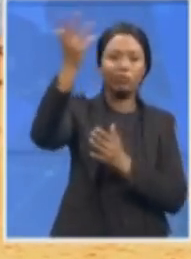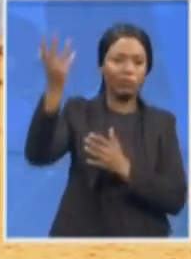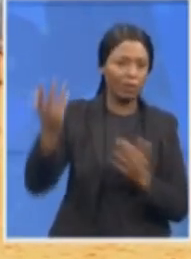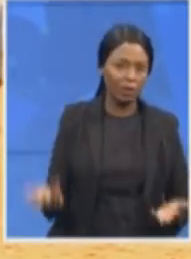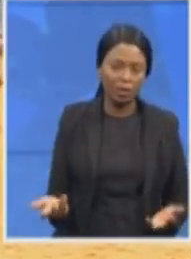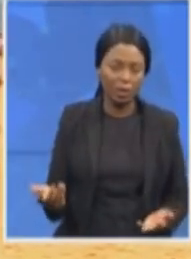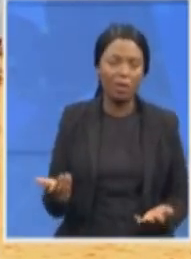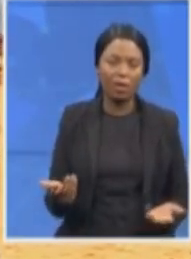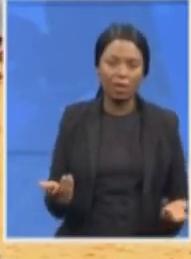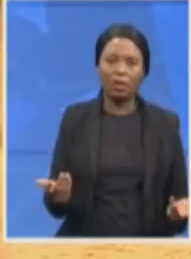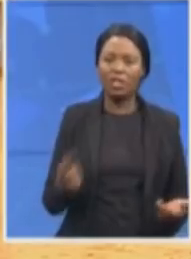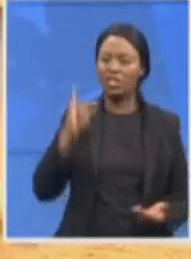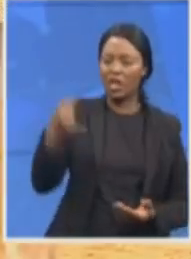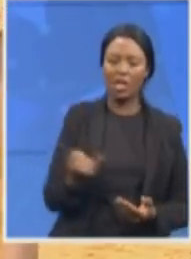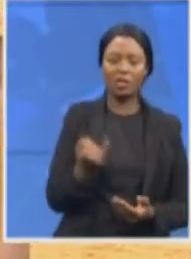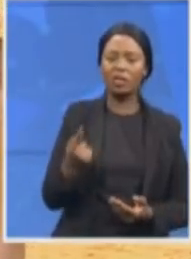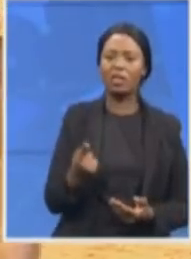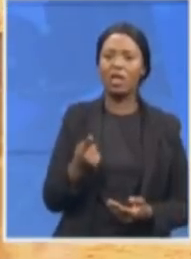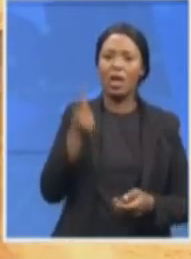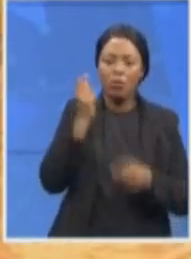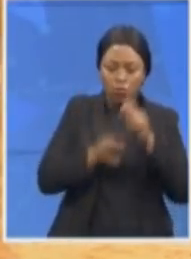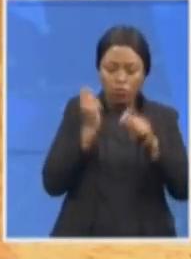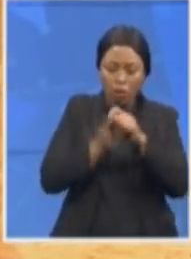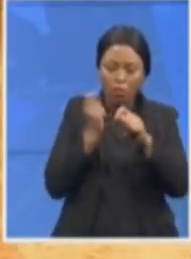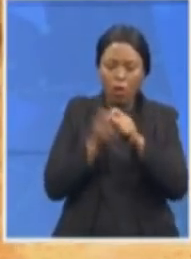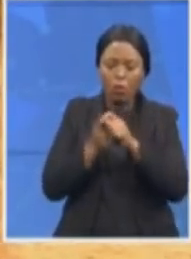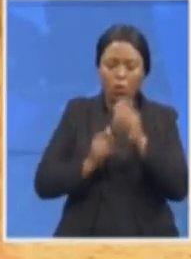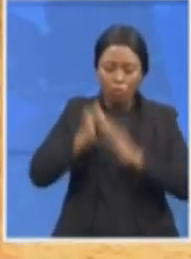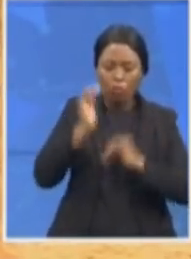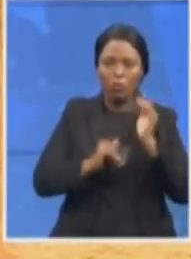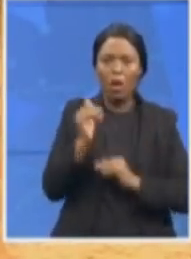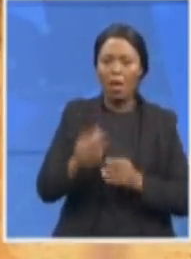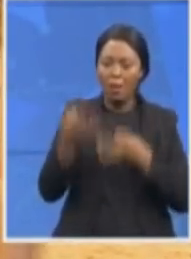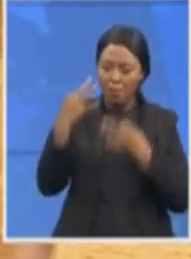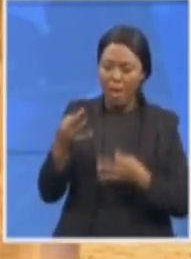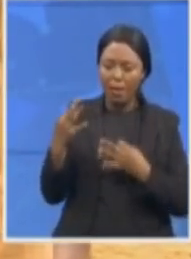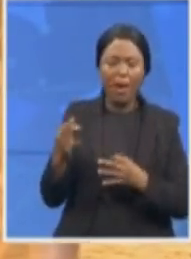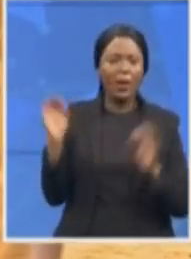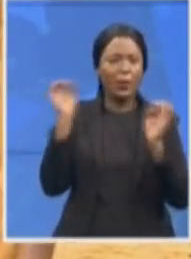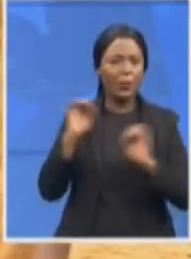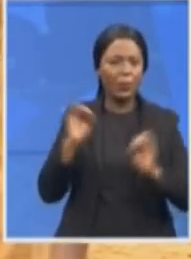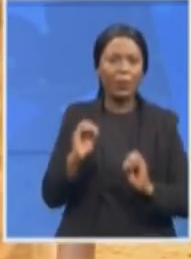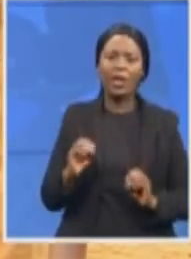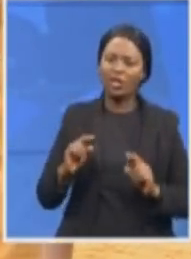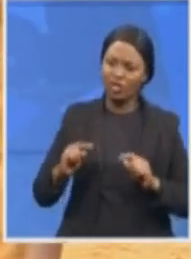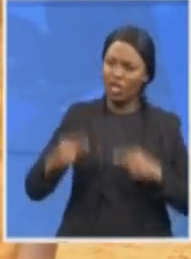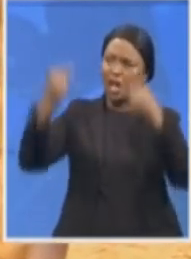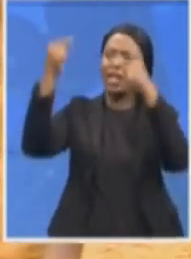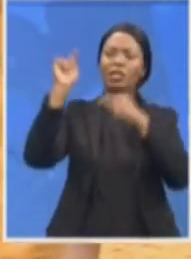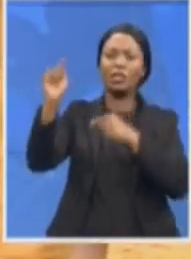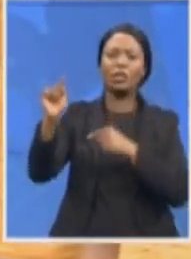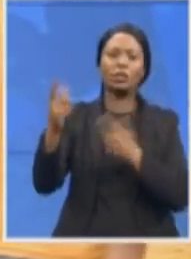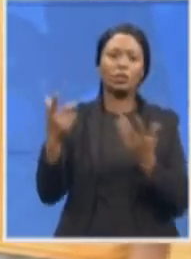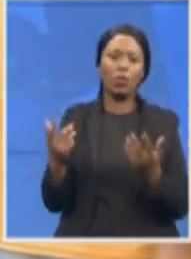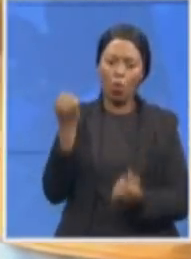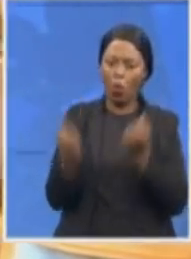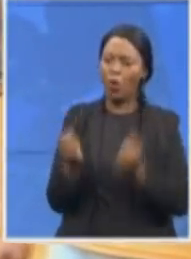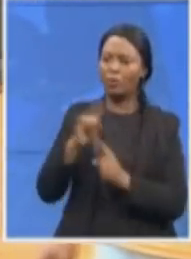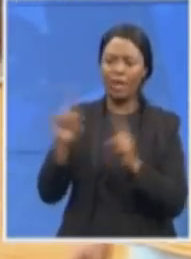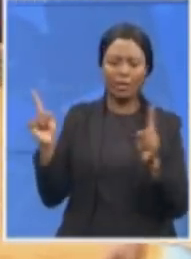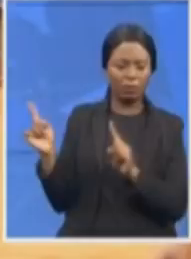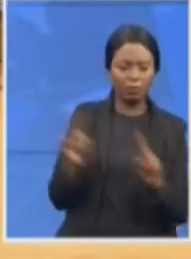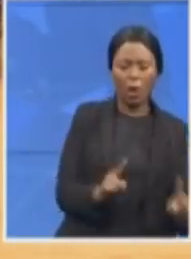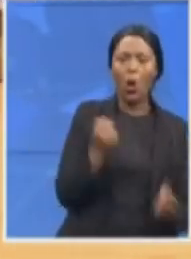They don't come with a paper here. We challenge them to the court. They don't want to come to the court. Yes. Thank you so much, Rodney. We're going to leave it there,